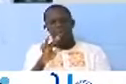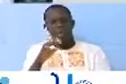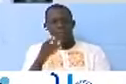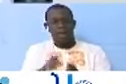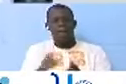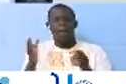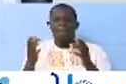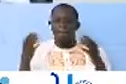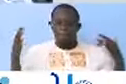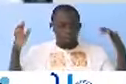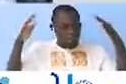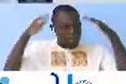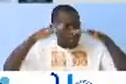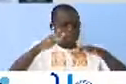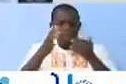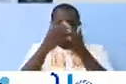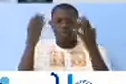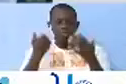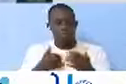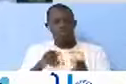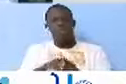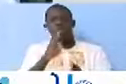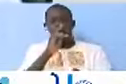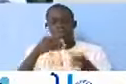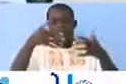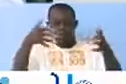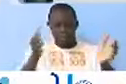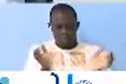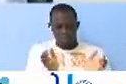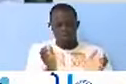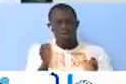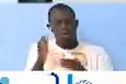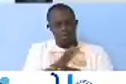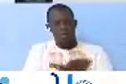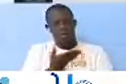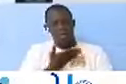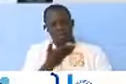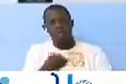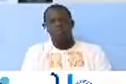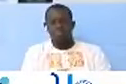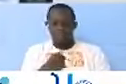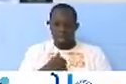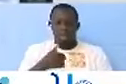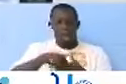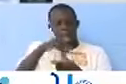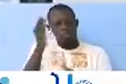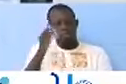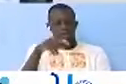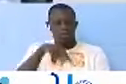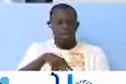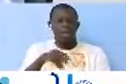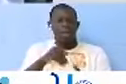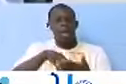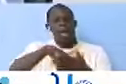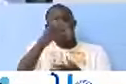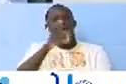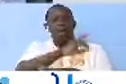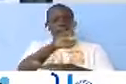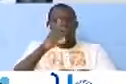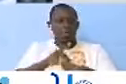large crowd there who are formed in a circle. Mfinde na ñu reglé gi mbondo. I came out, stood by the veranda.